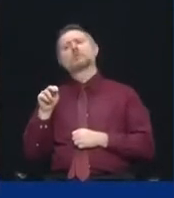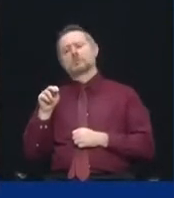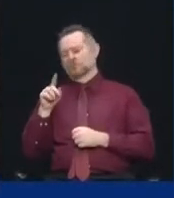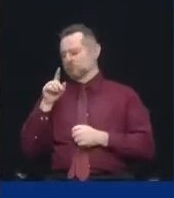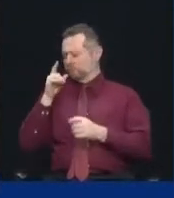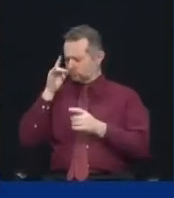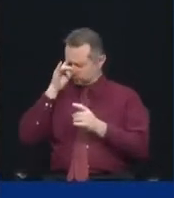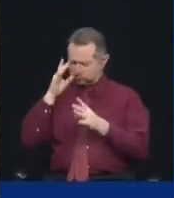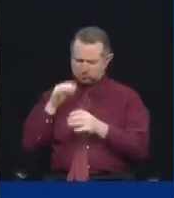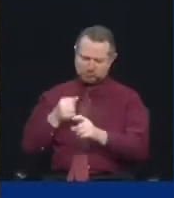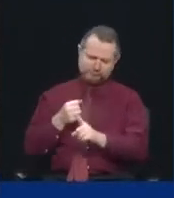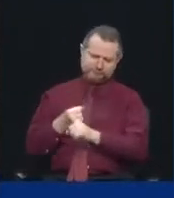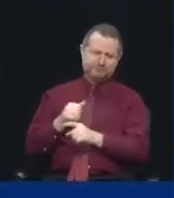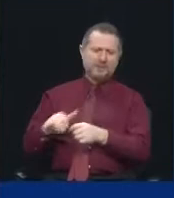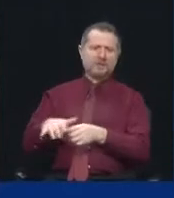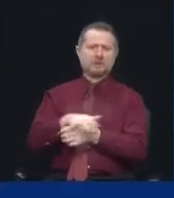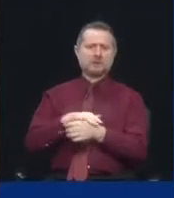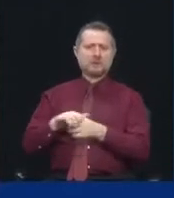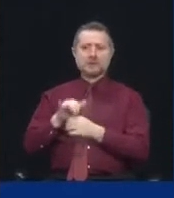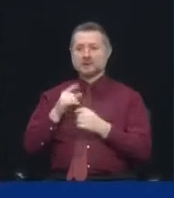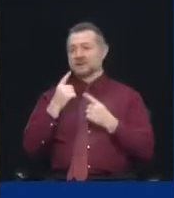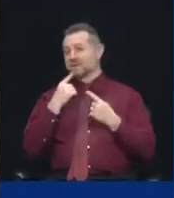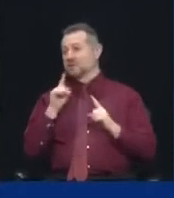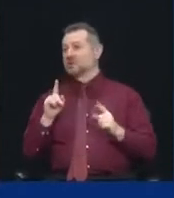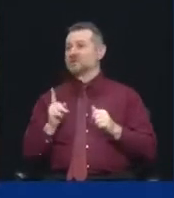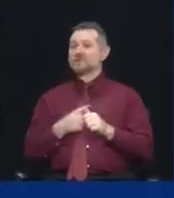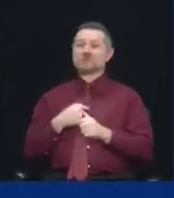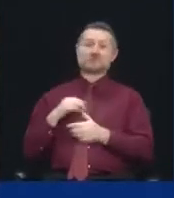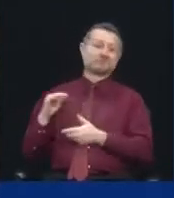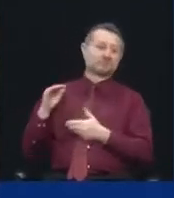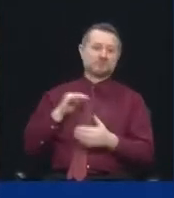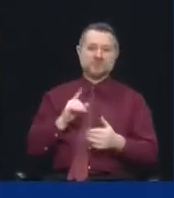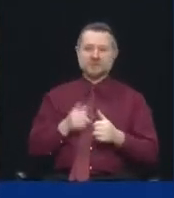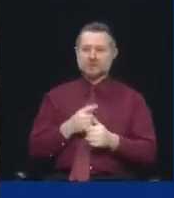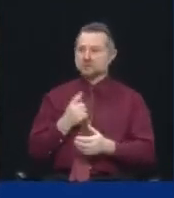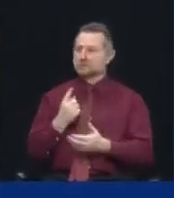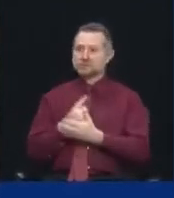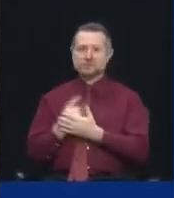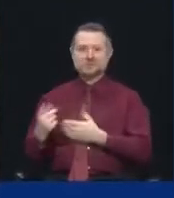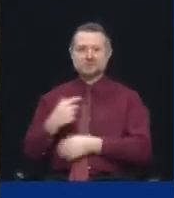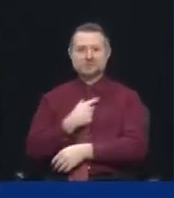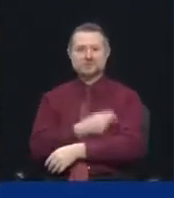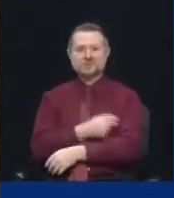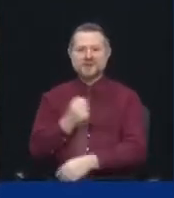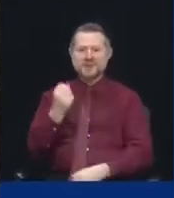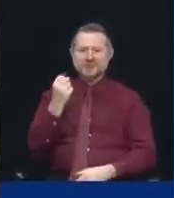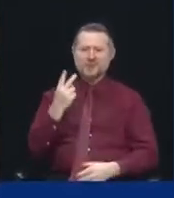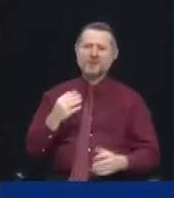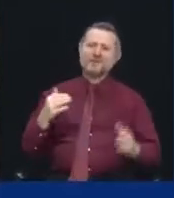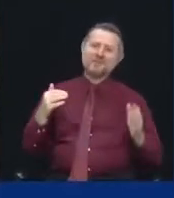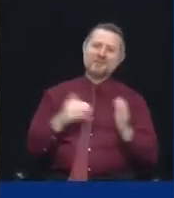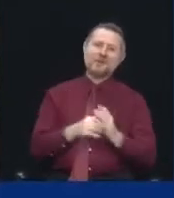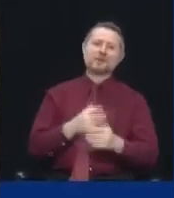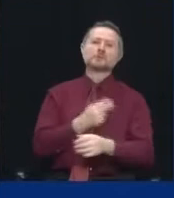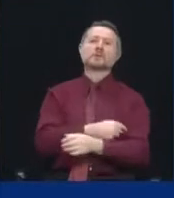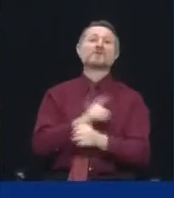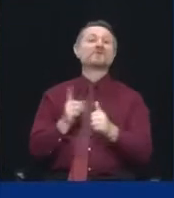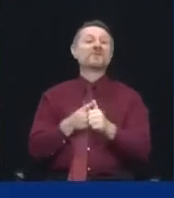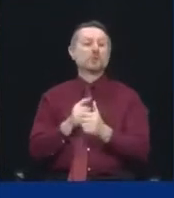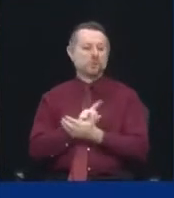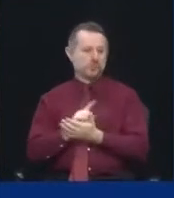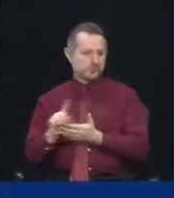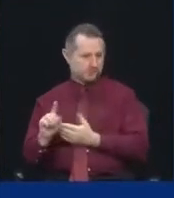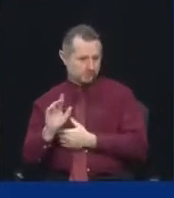to get the first round of shots the first week. And 12,000 shots happened just at the very